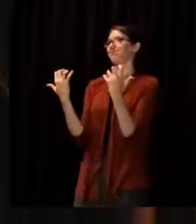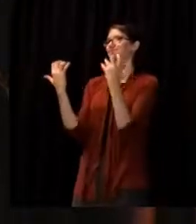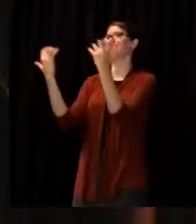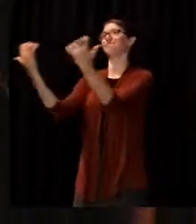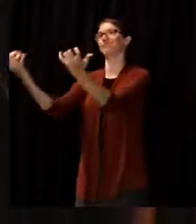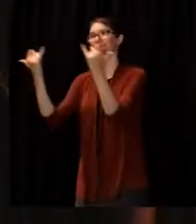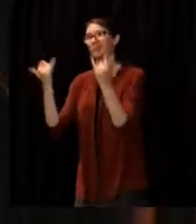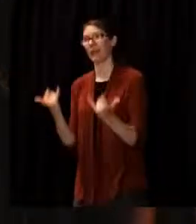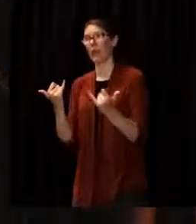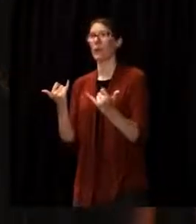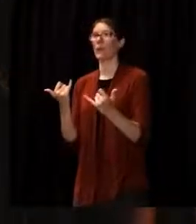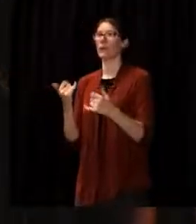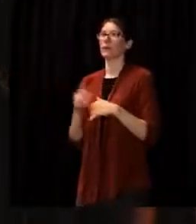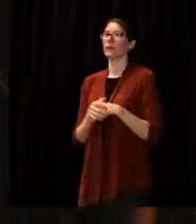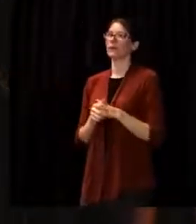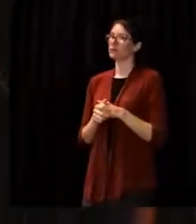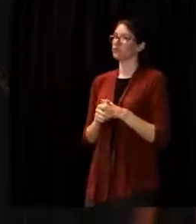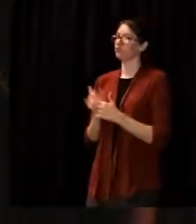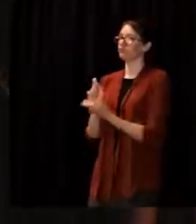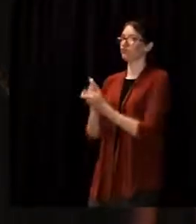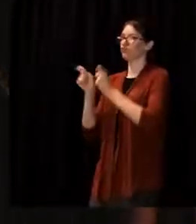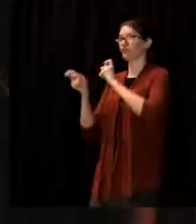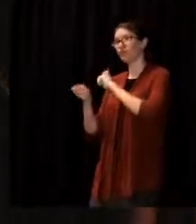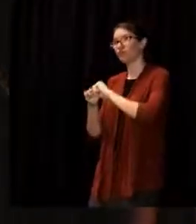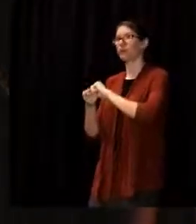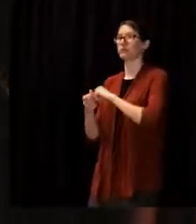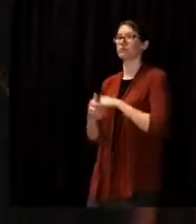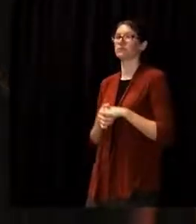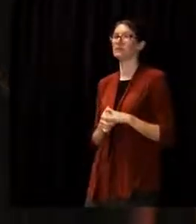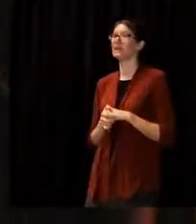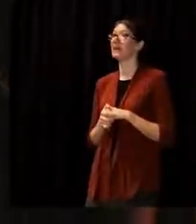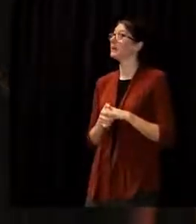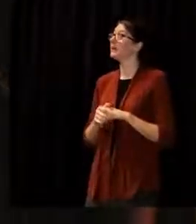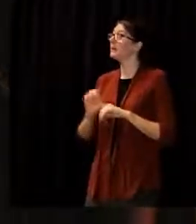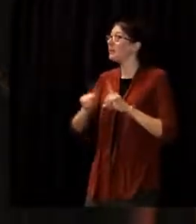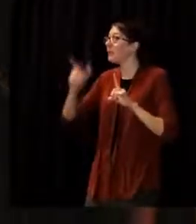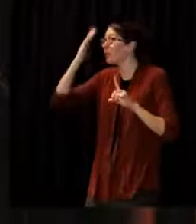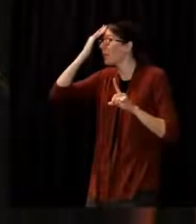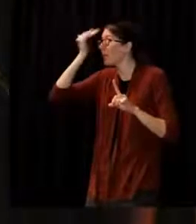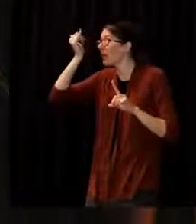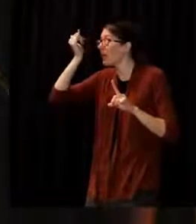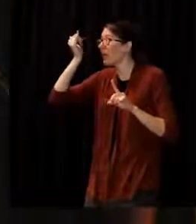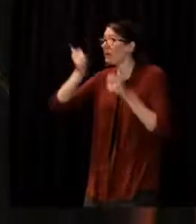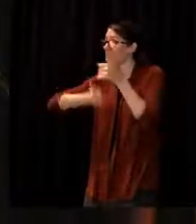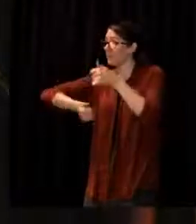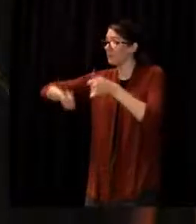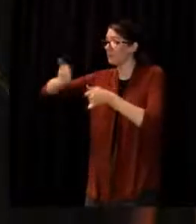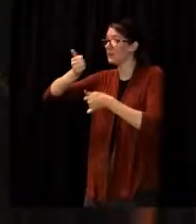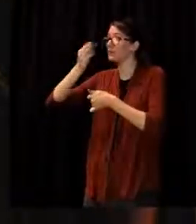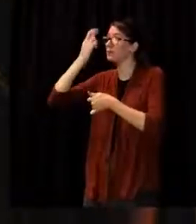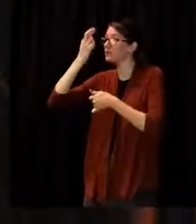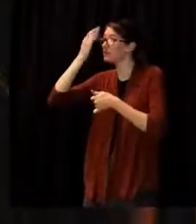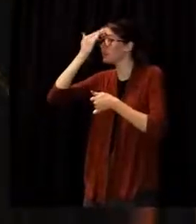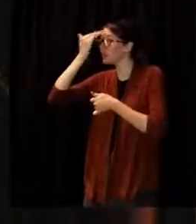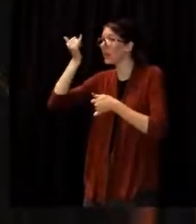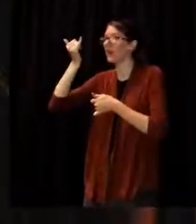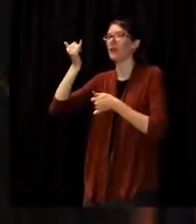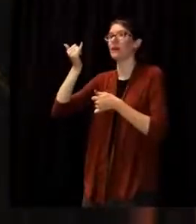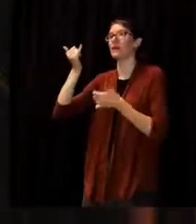that wall, and now we've moved it in this direction. But we did that, one of the main reasons was because it was a much